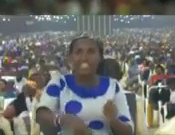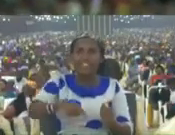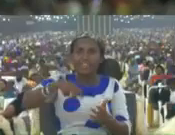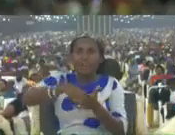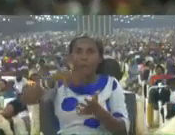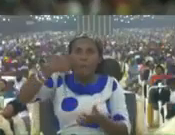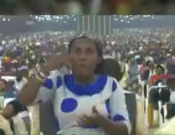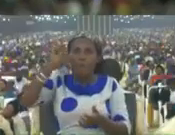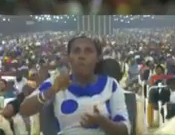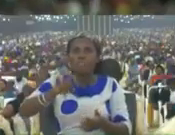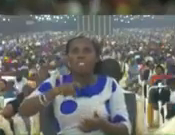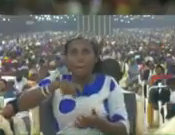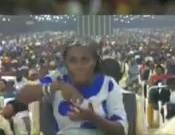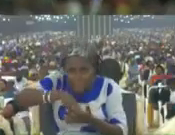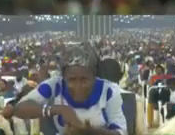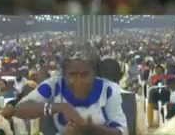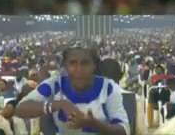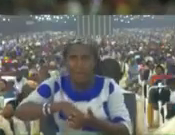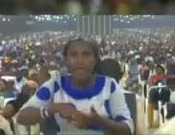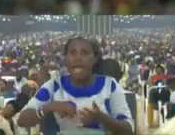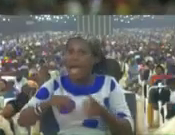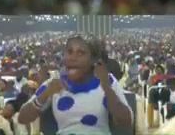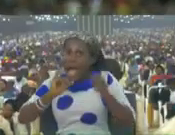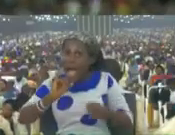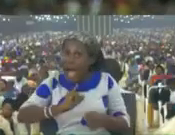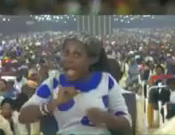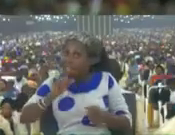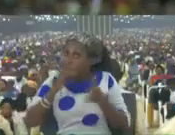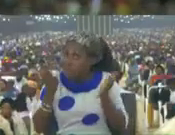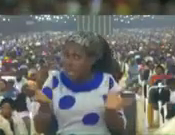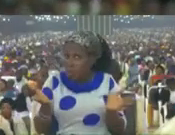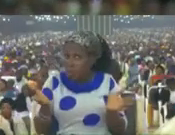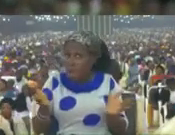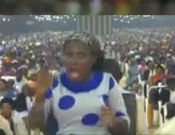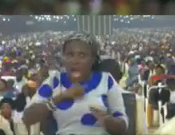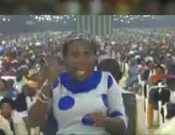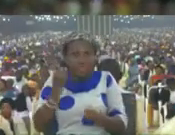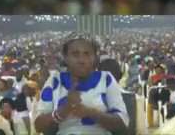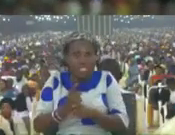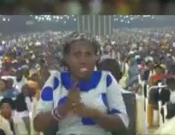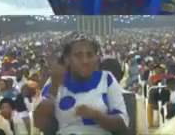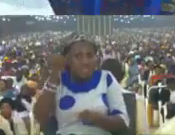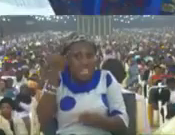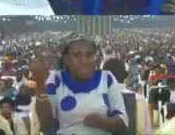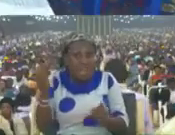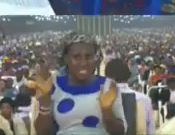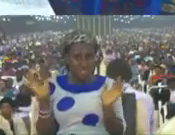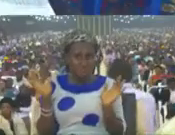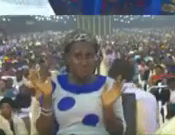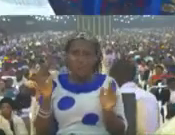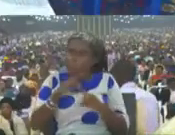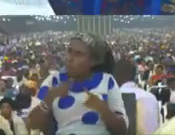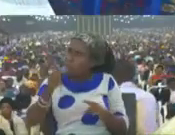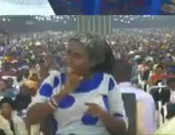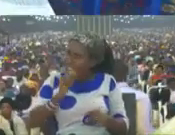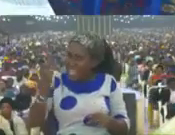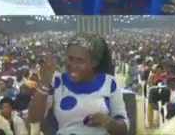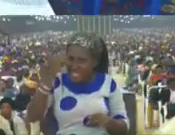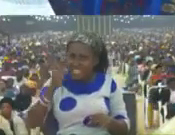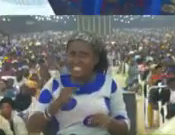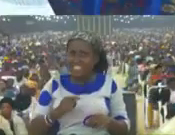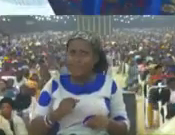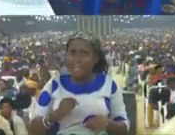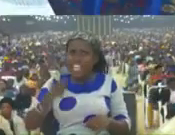I wasn't there. It's just my imagination. But I think that the